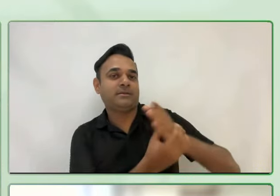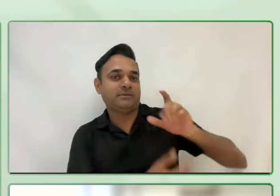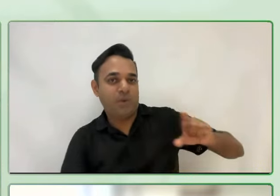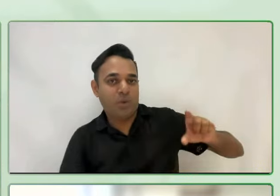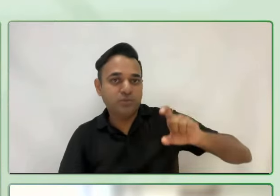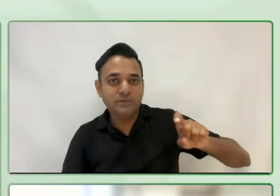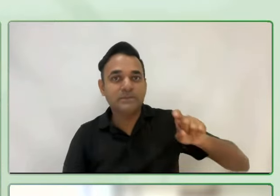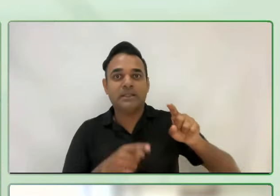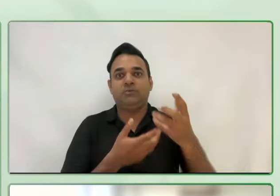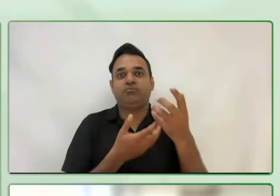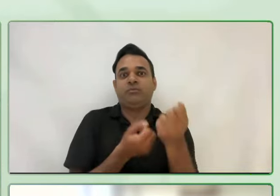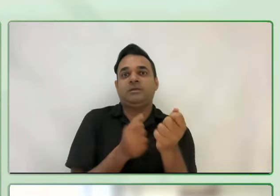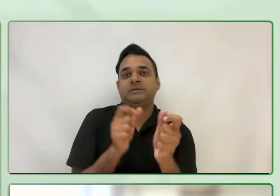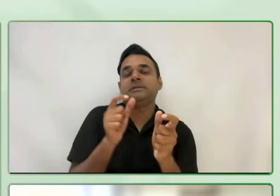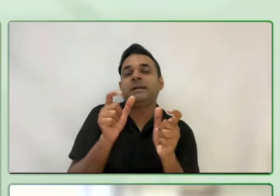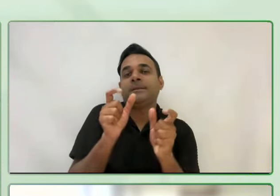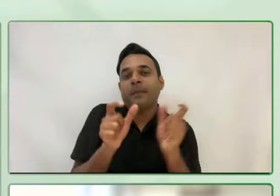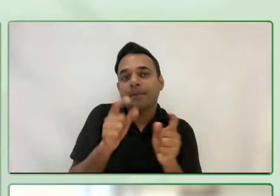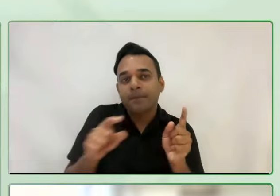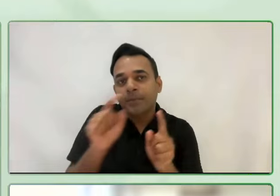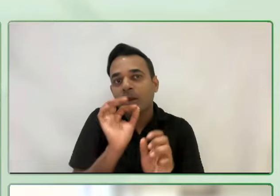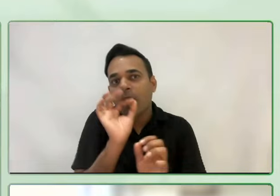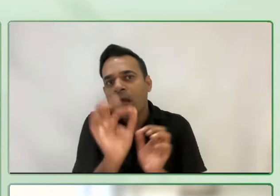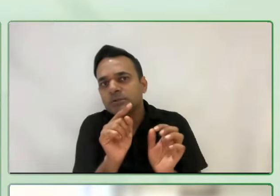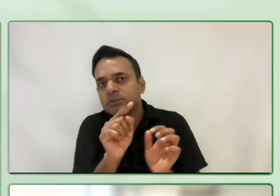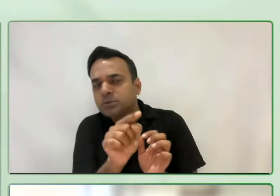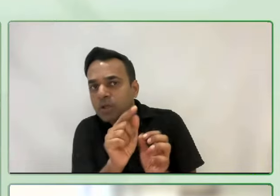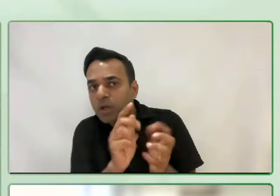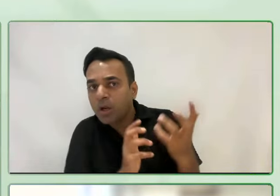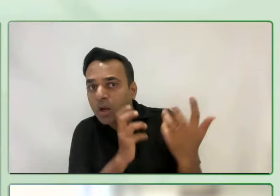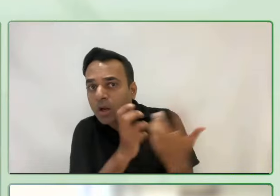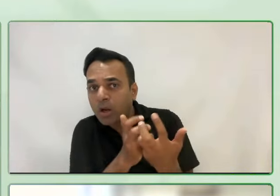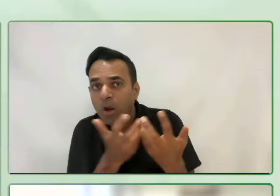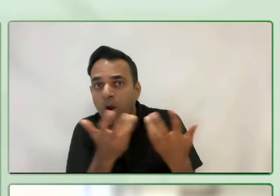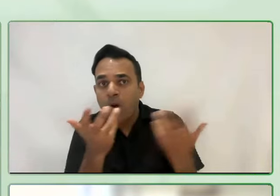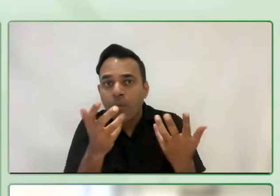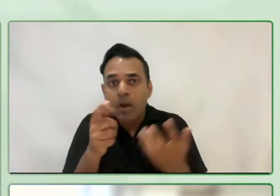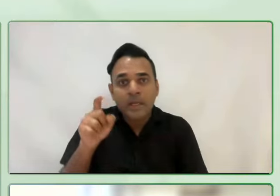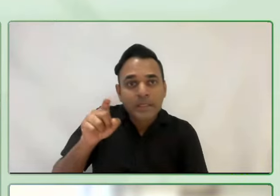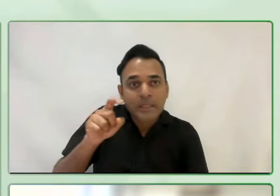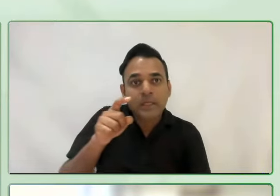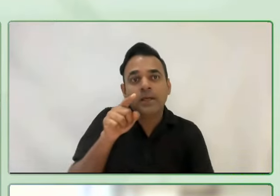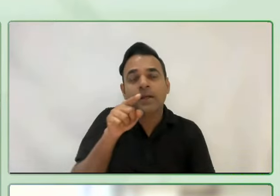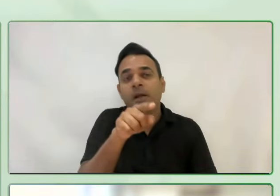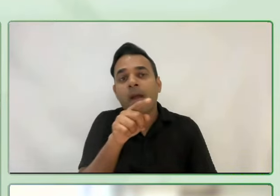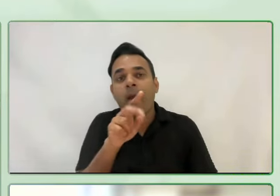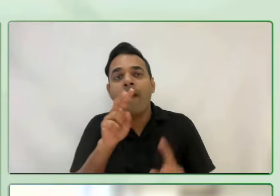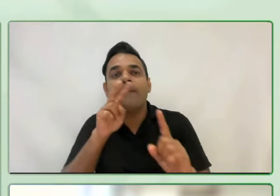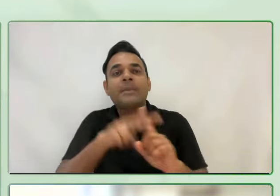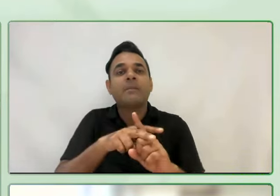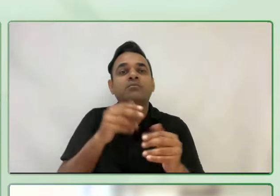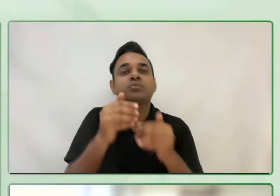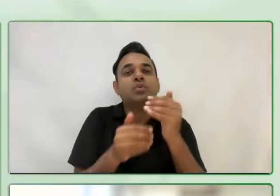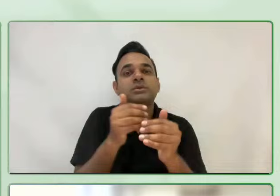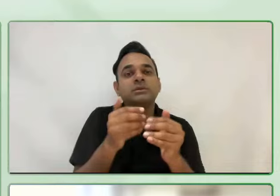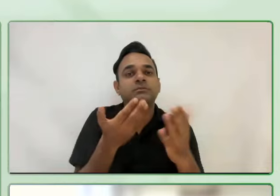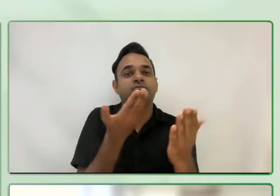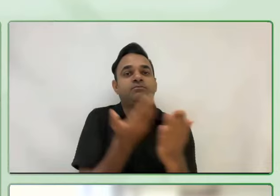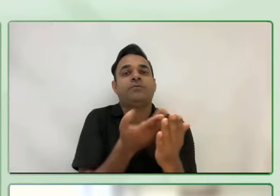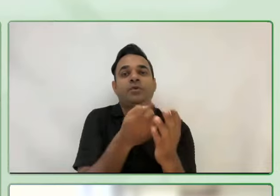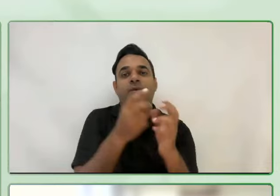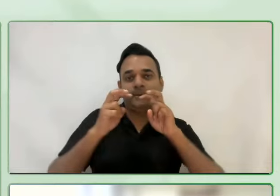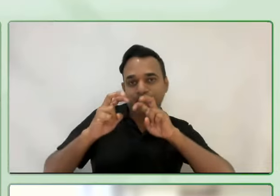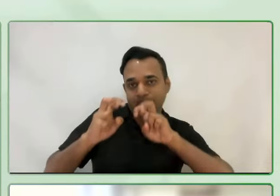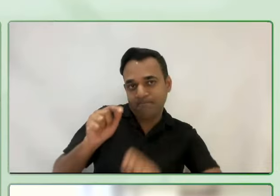or move office, I don't need to ask that same question and prove that information over and over. You trust me as an individual to work